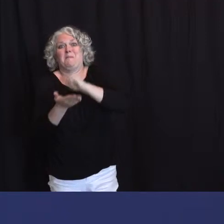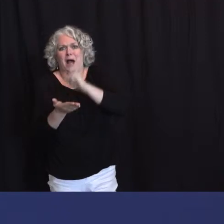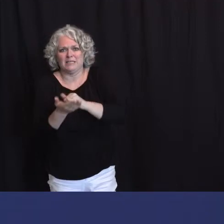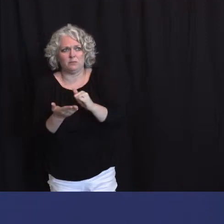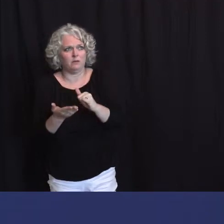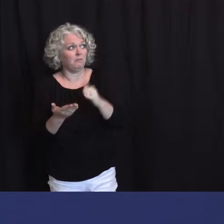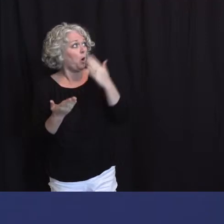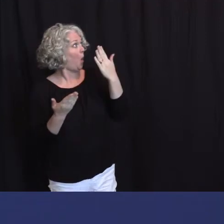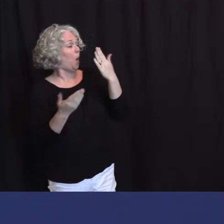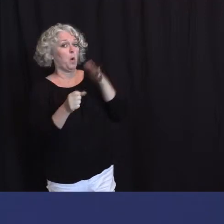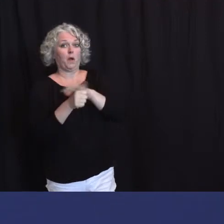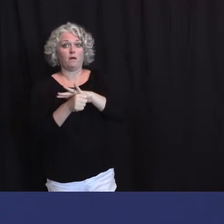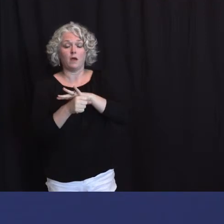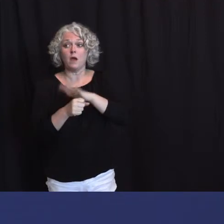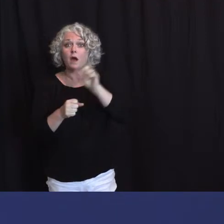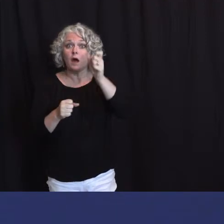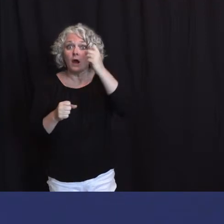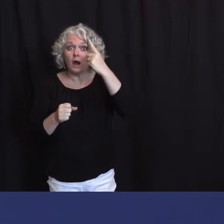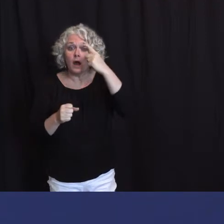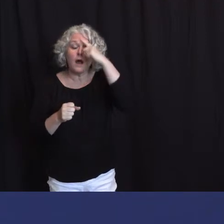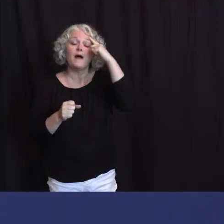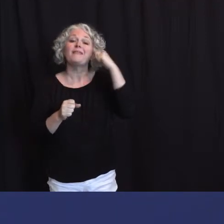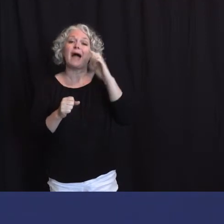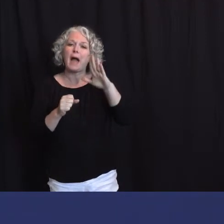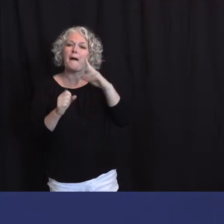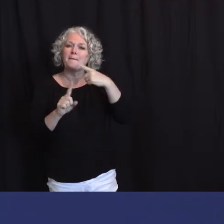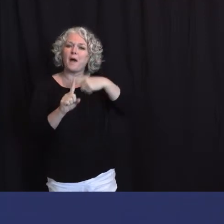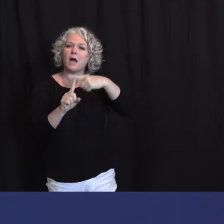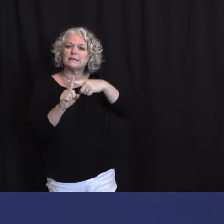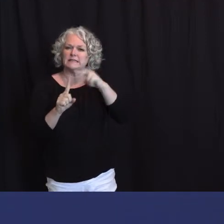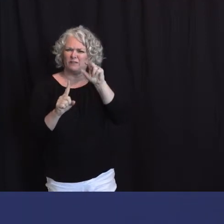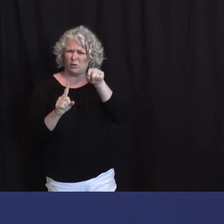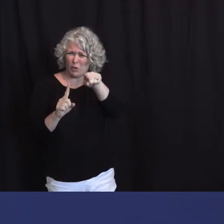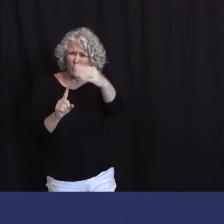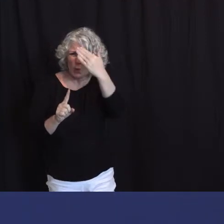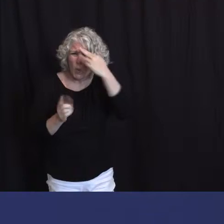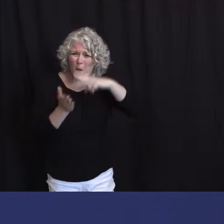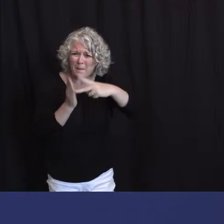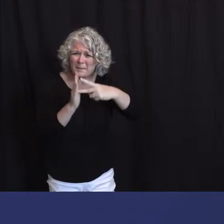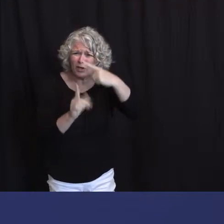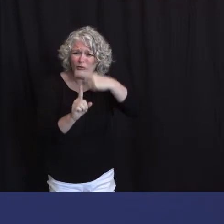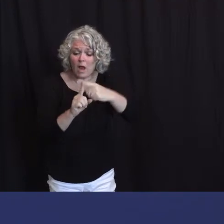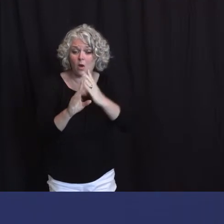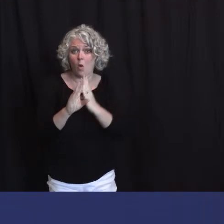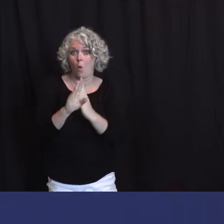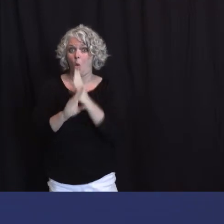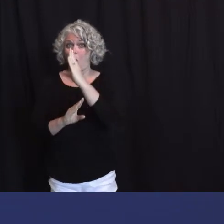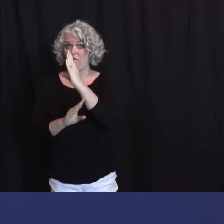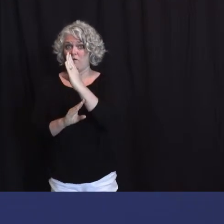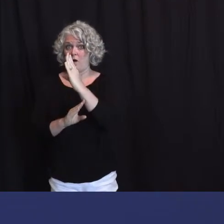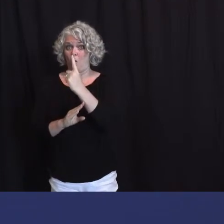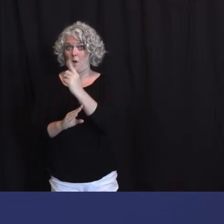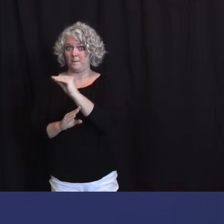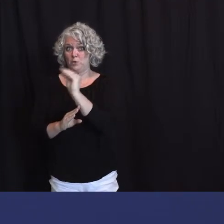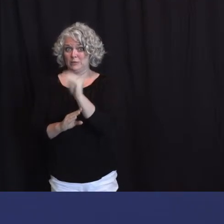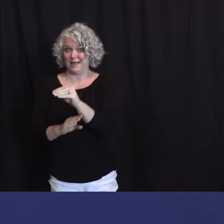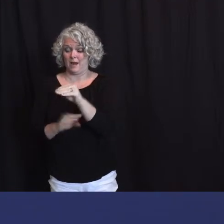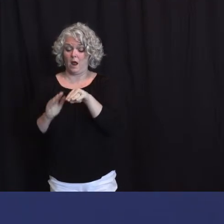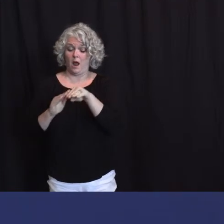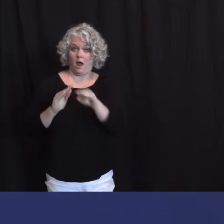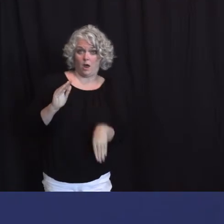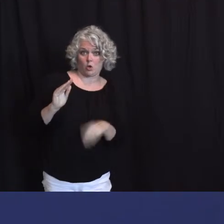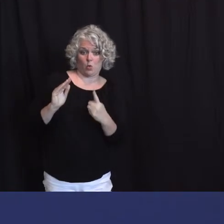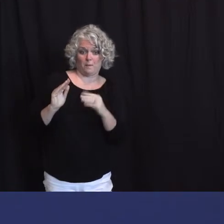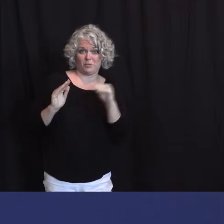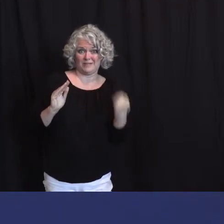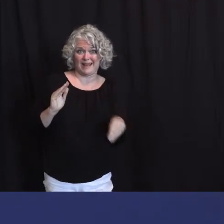the positivity rate of plus or minus 1%, which it is in up and down the state, that means 99% of